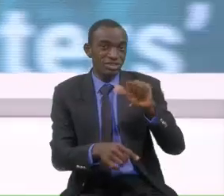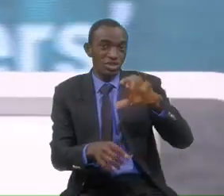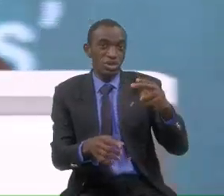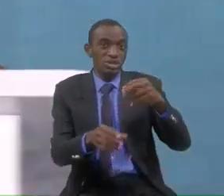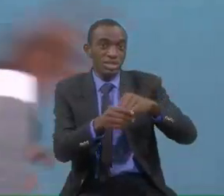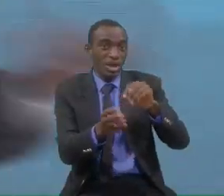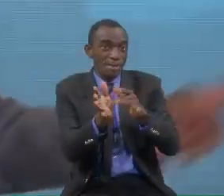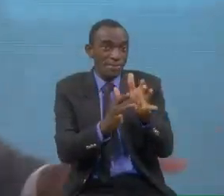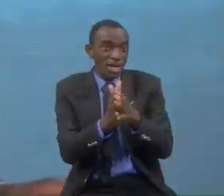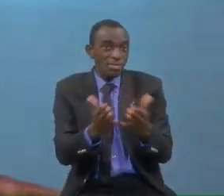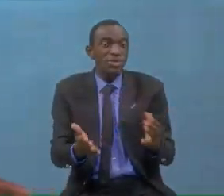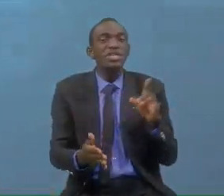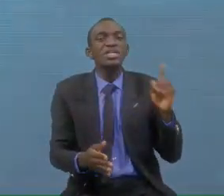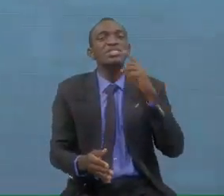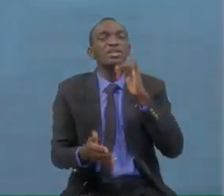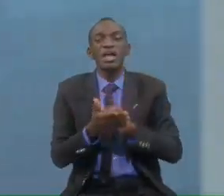taken